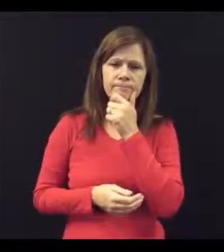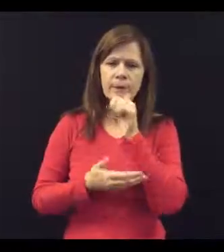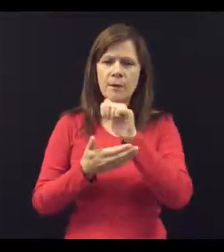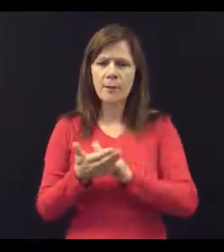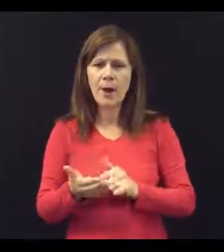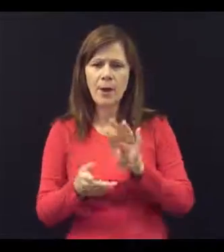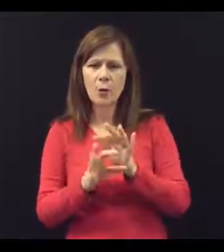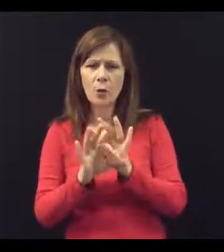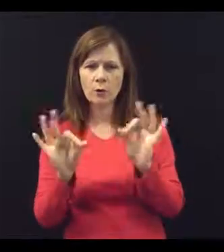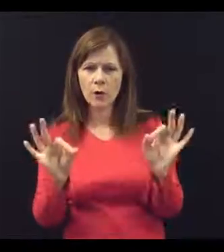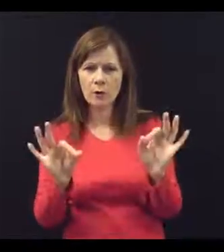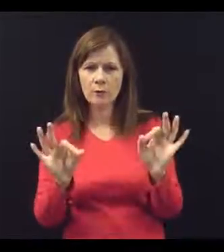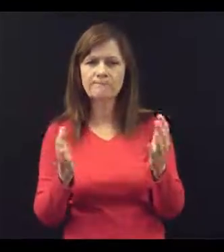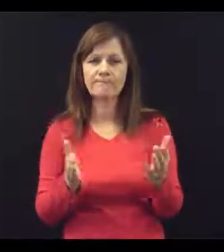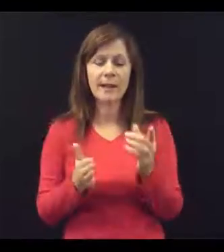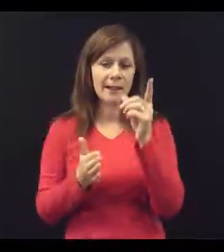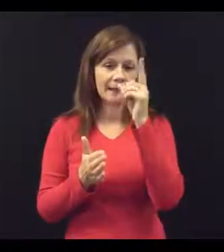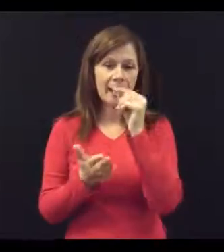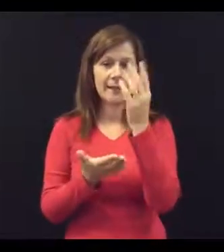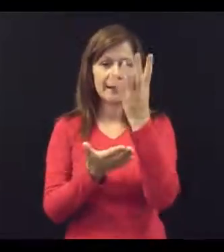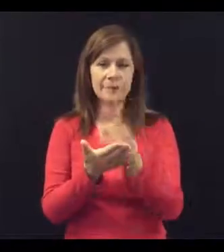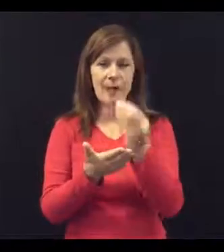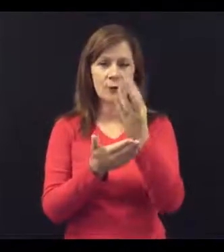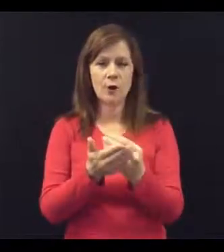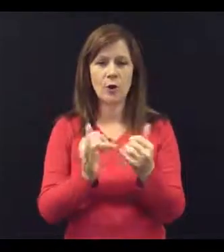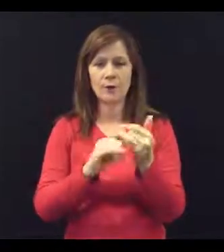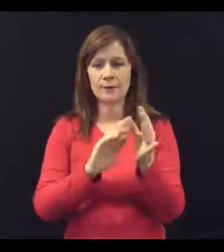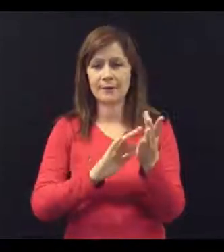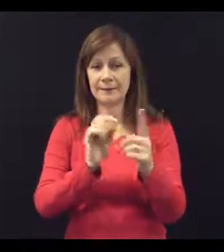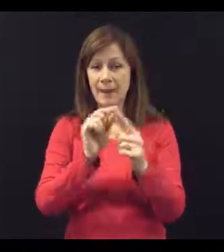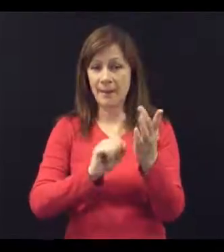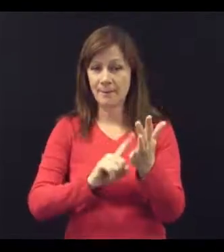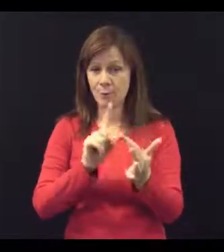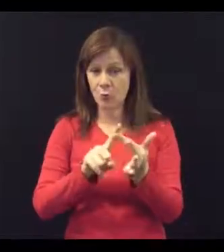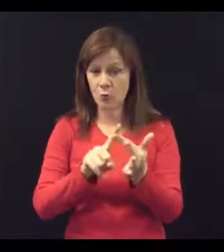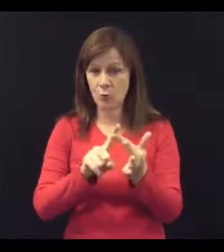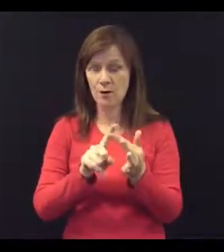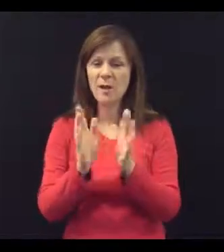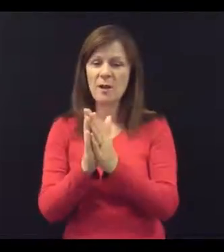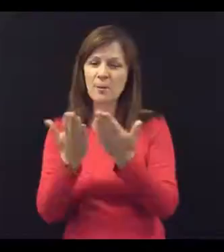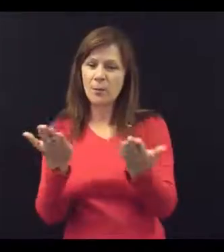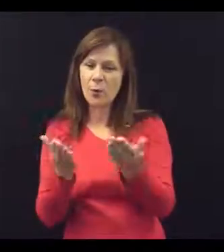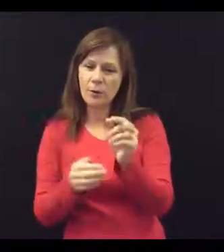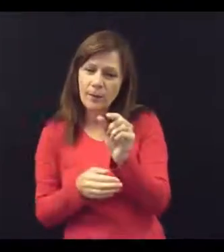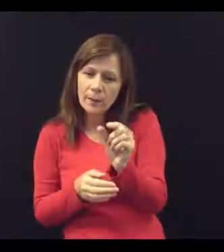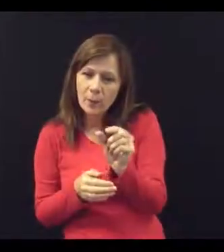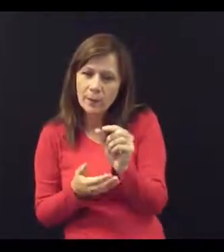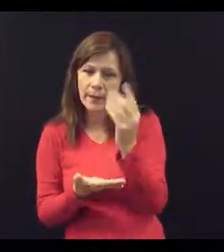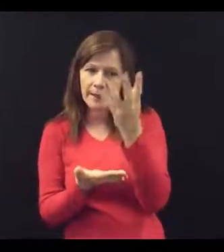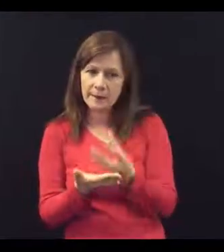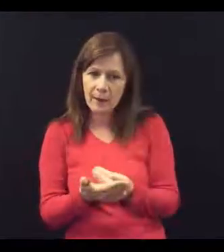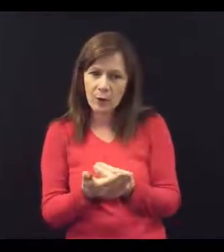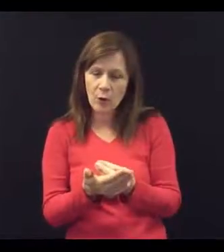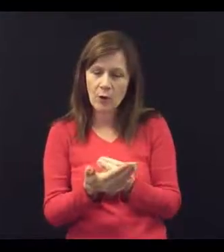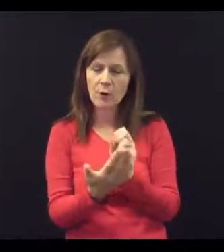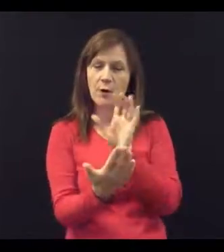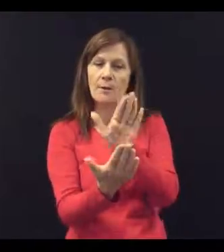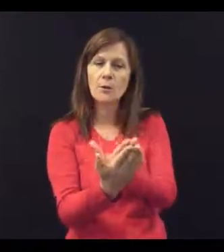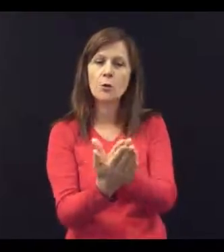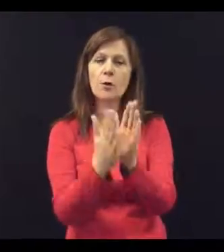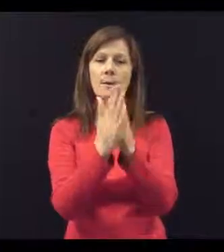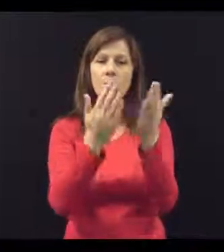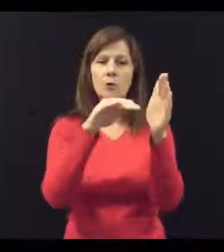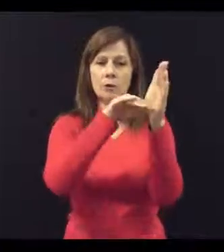Before you decide to buy a book, you can get a free sample to read by tapping on the Get Sample button, which will download a chapter or two to